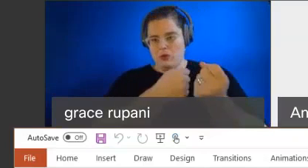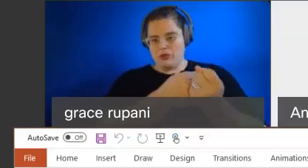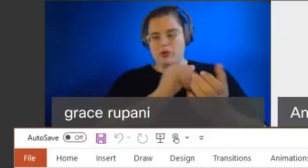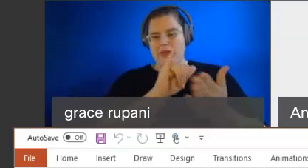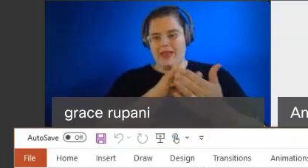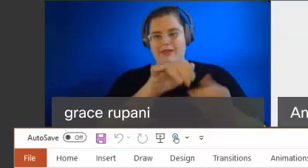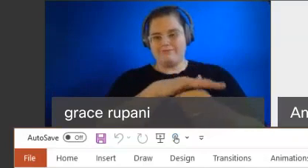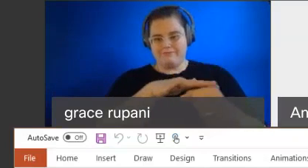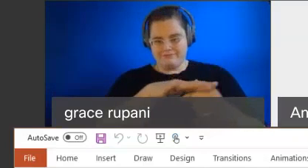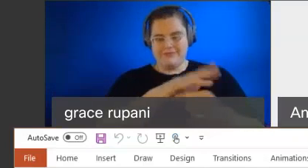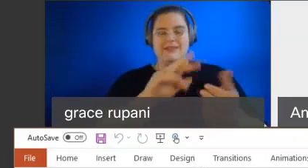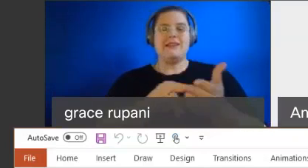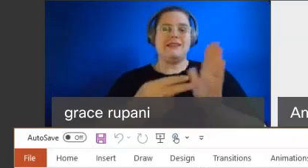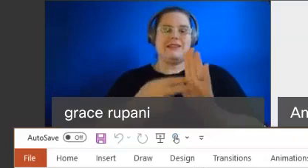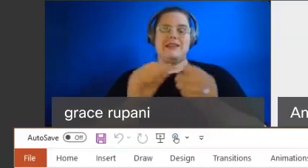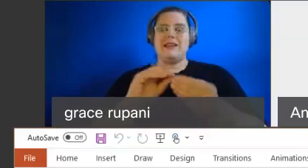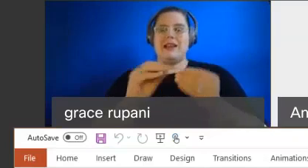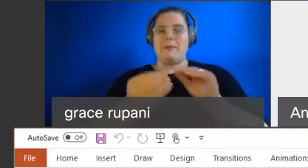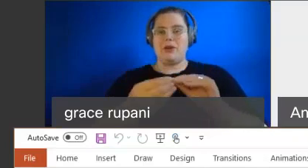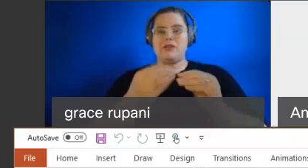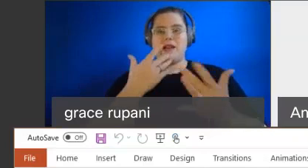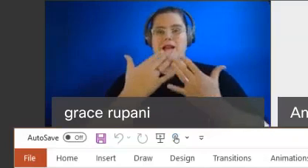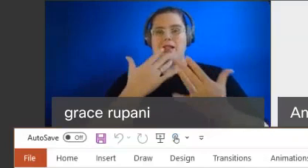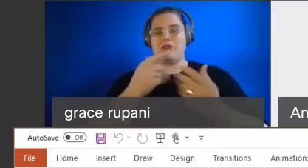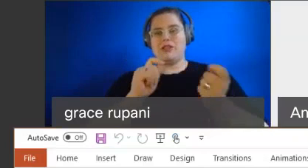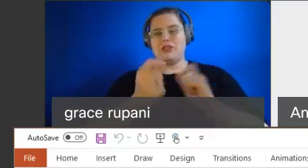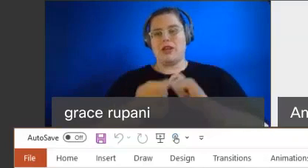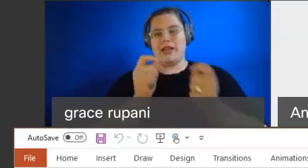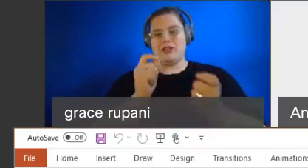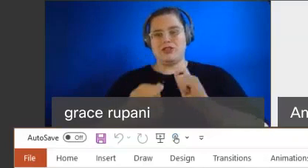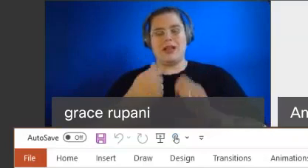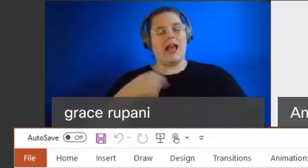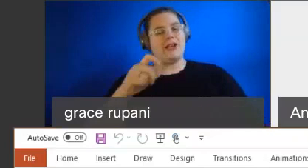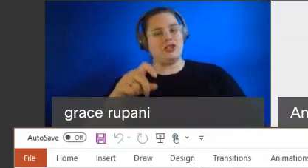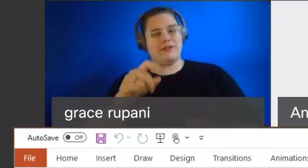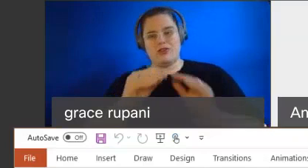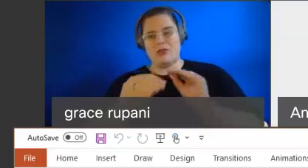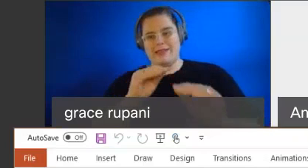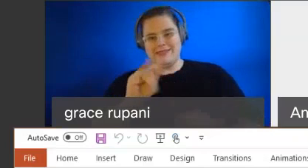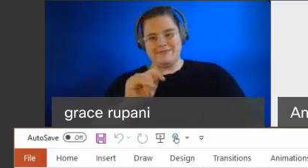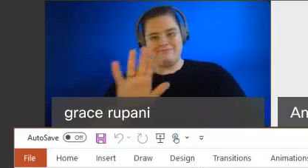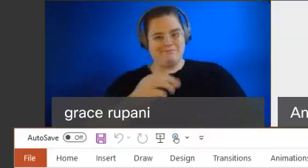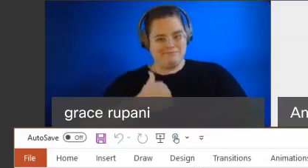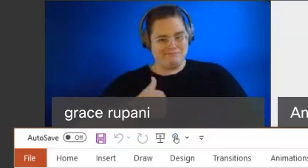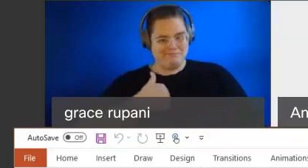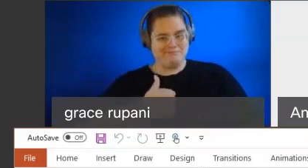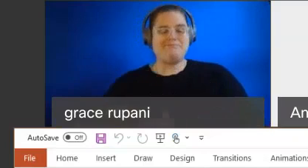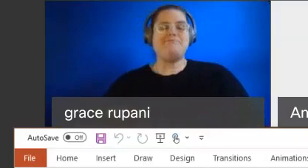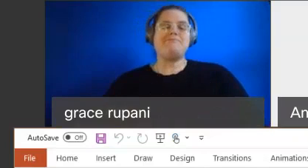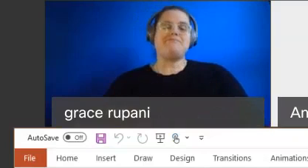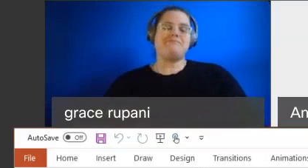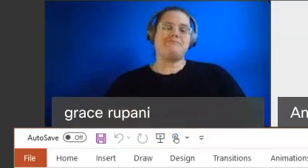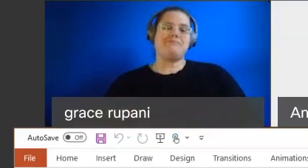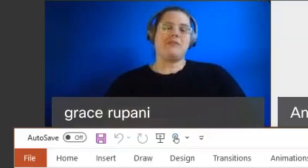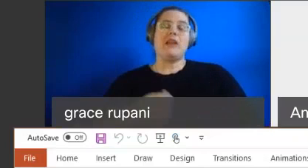the colors on my pie graph. I should have corrected it. So as you can see, in supported living,